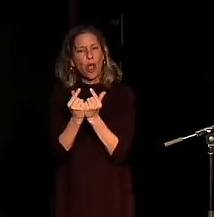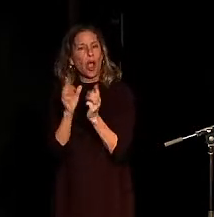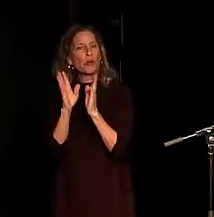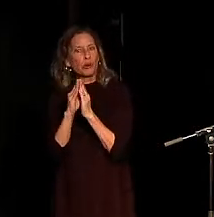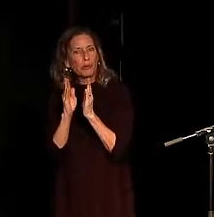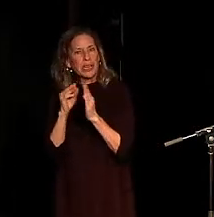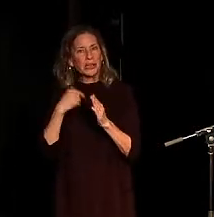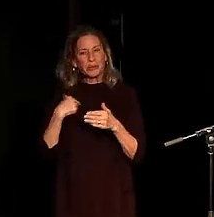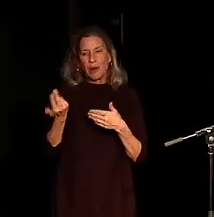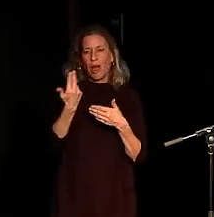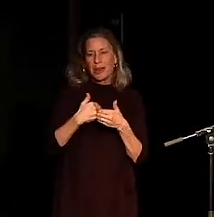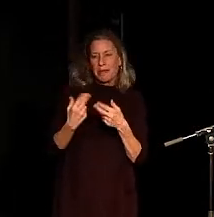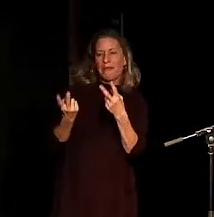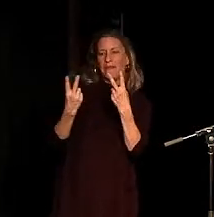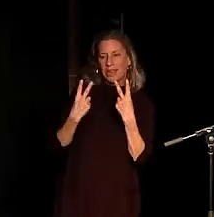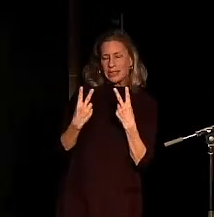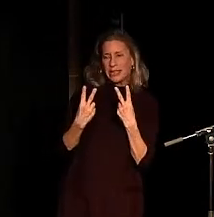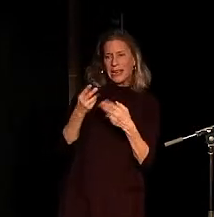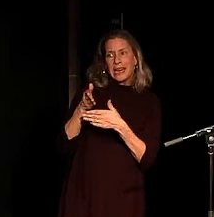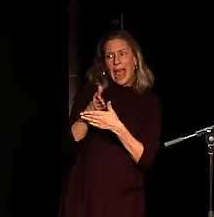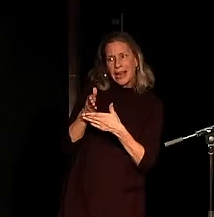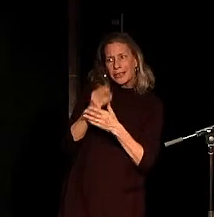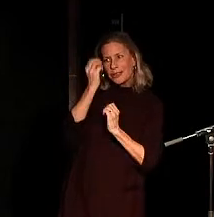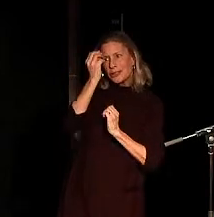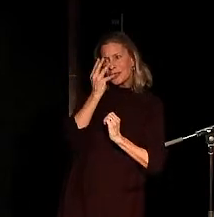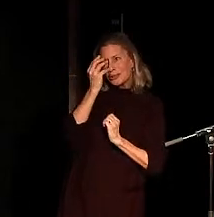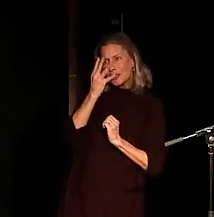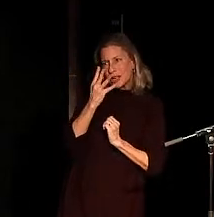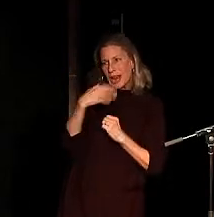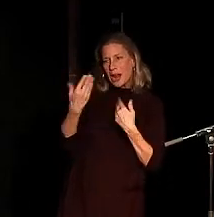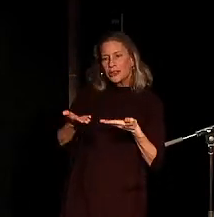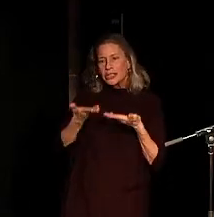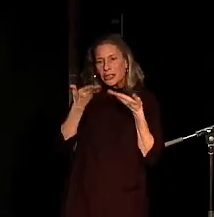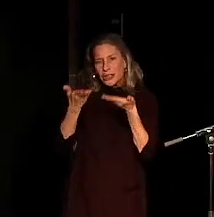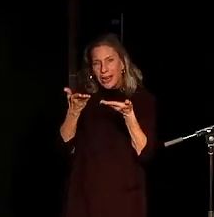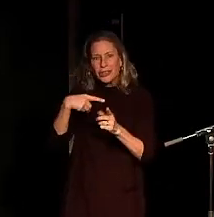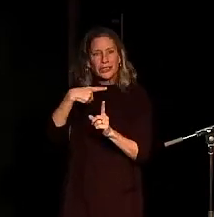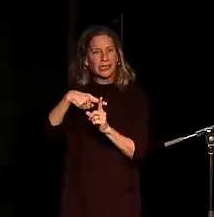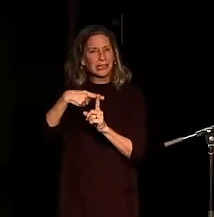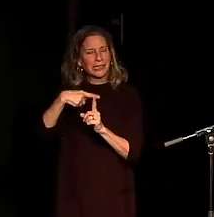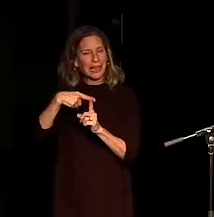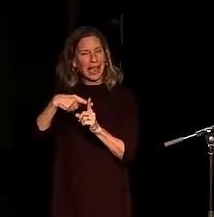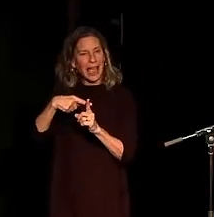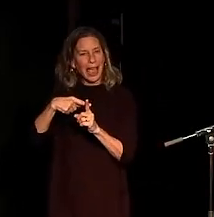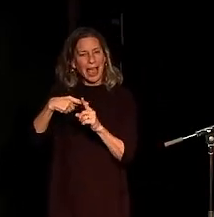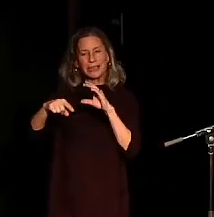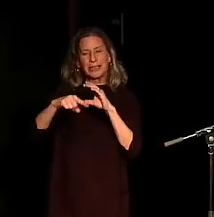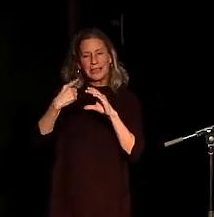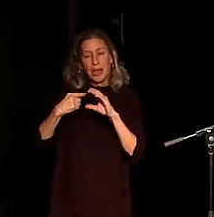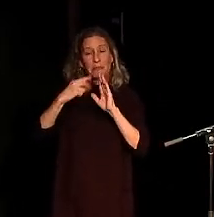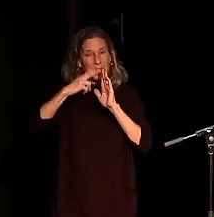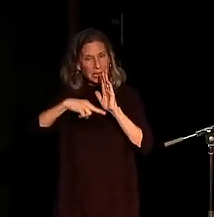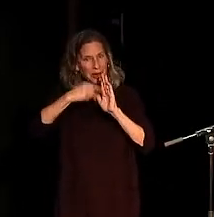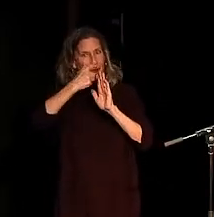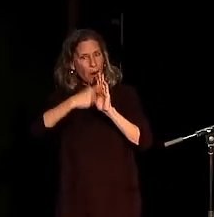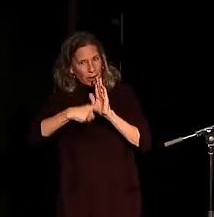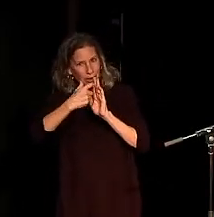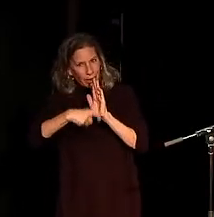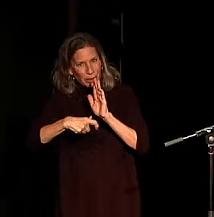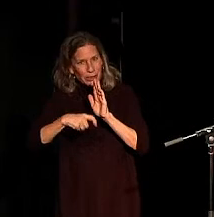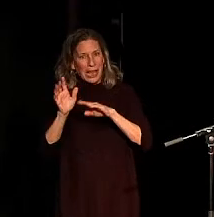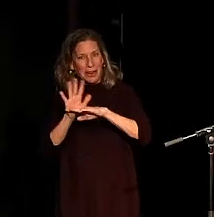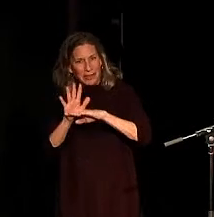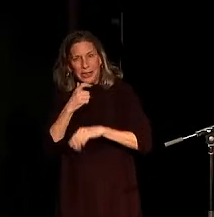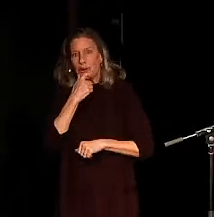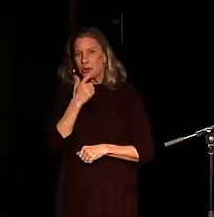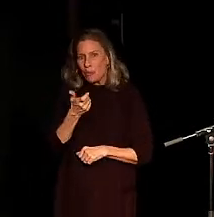I came and visited with you and you shared suggestions and sent me things to read and videos